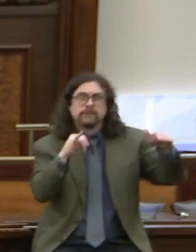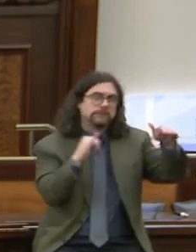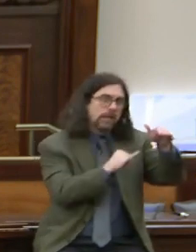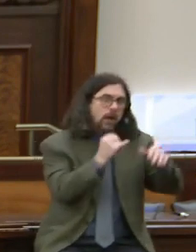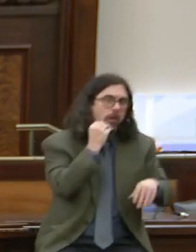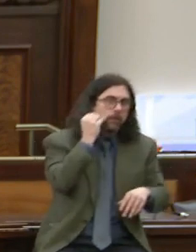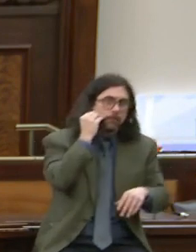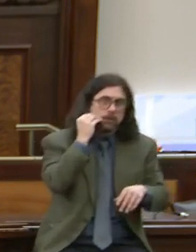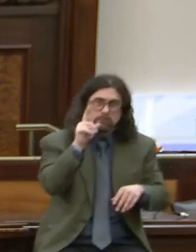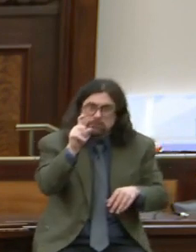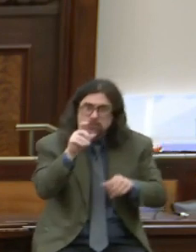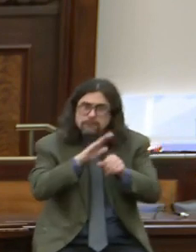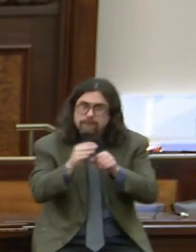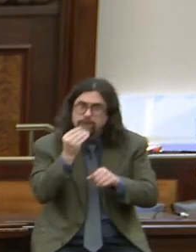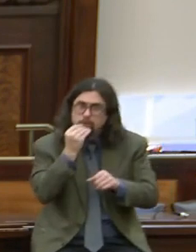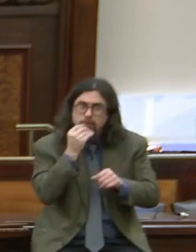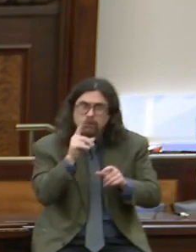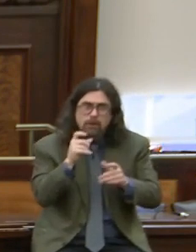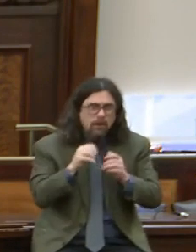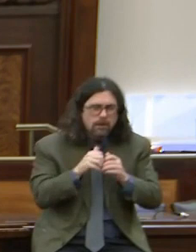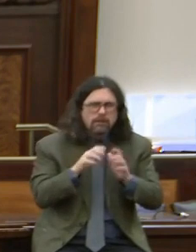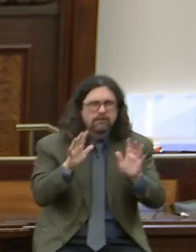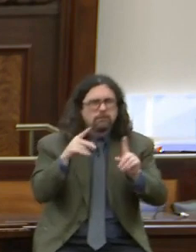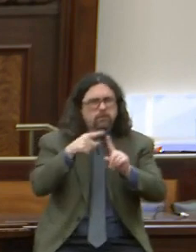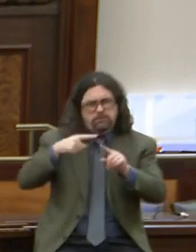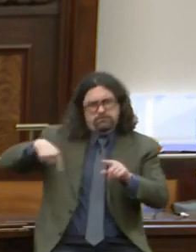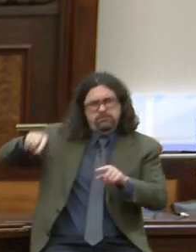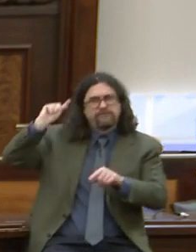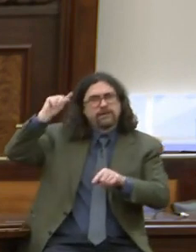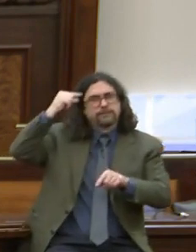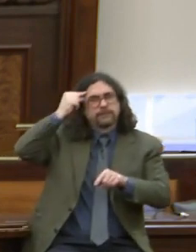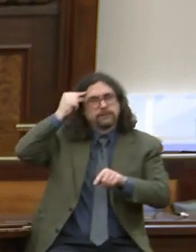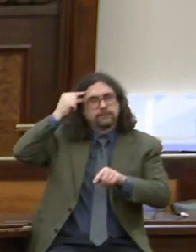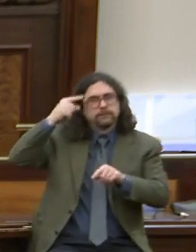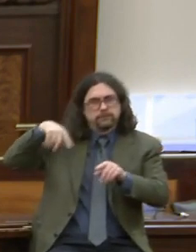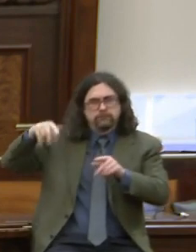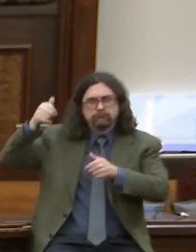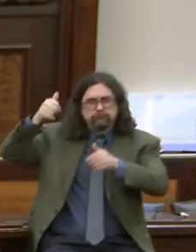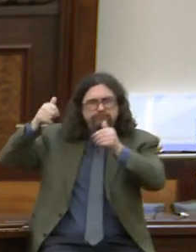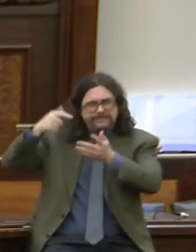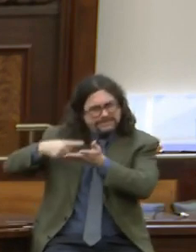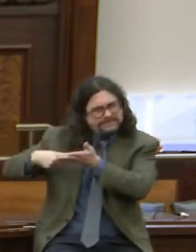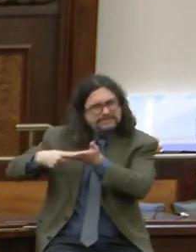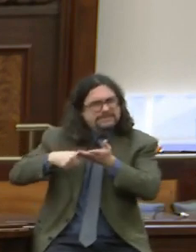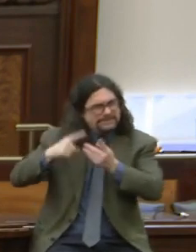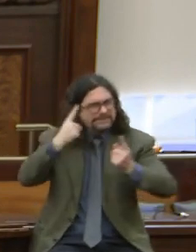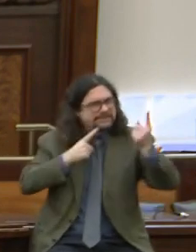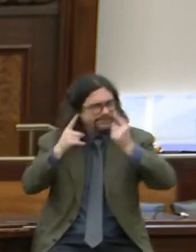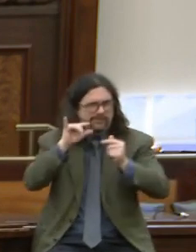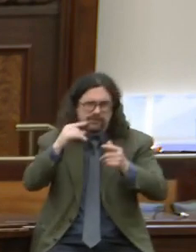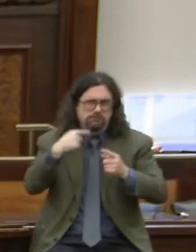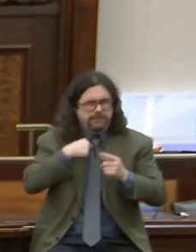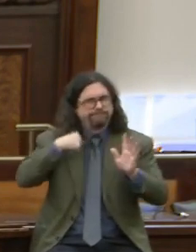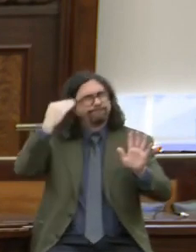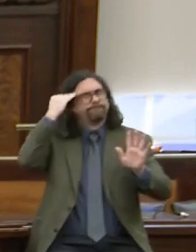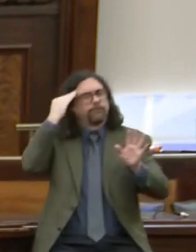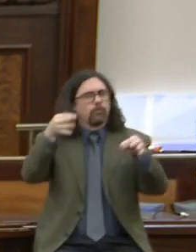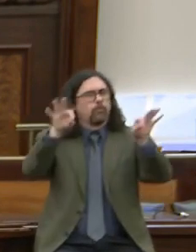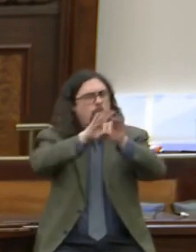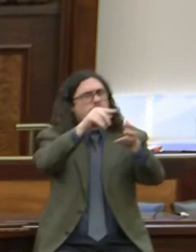occurs and no one gets left out? There's a lot of unanswered questions. And I would dare say those questions are particularly